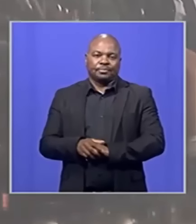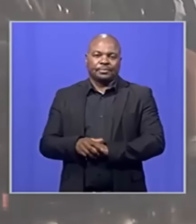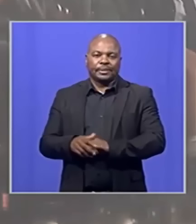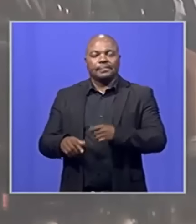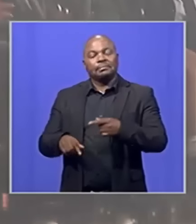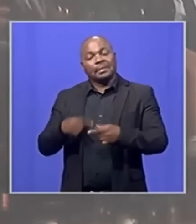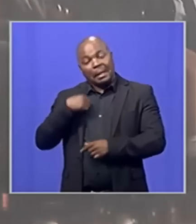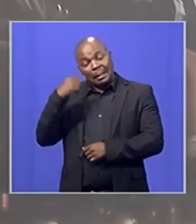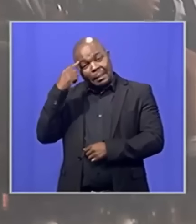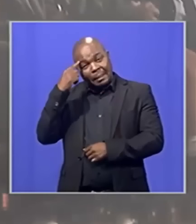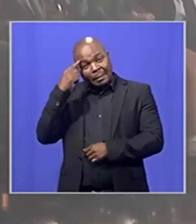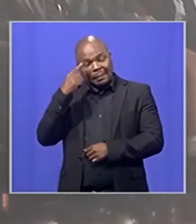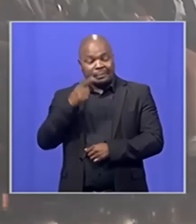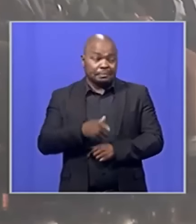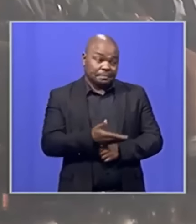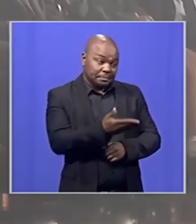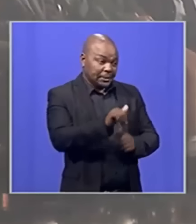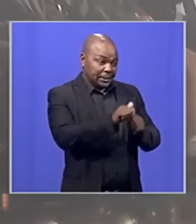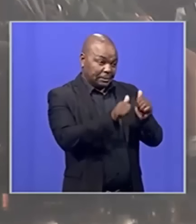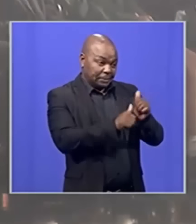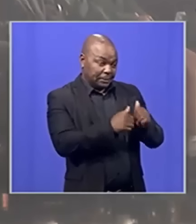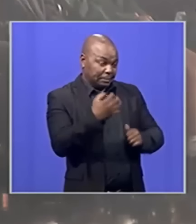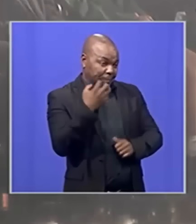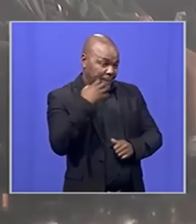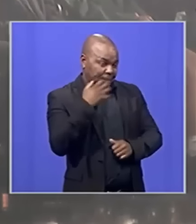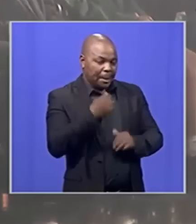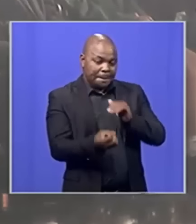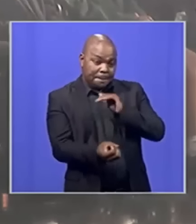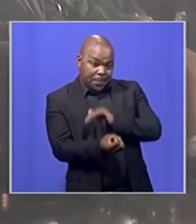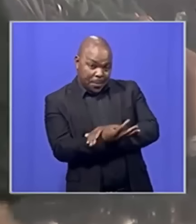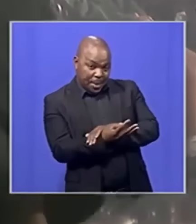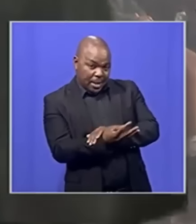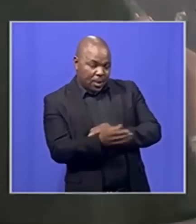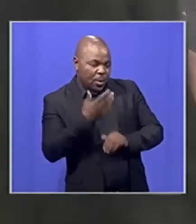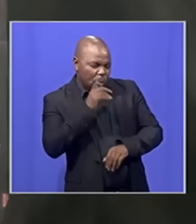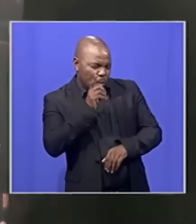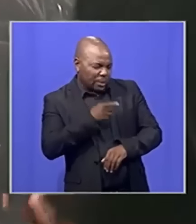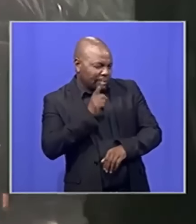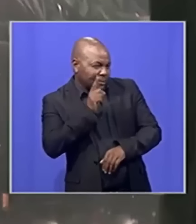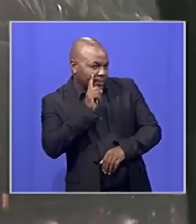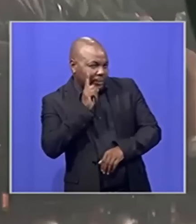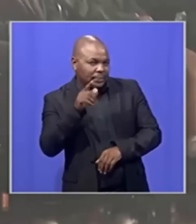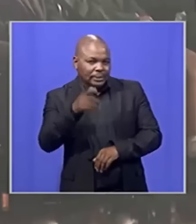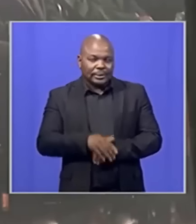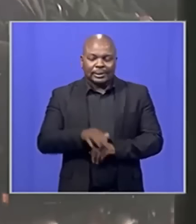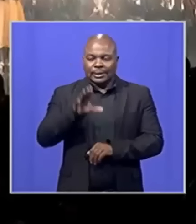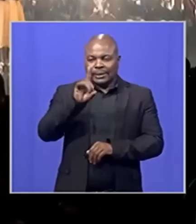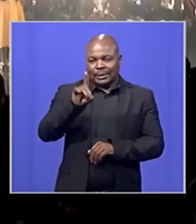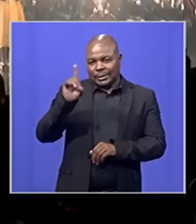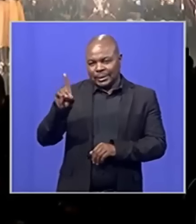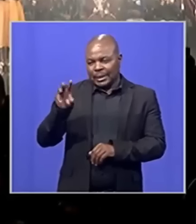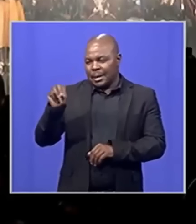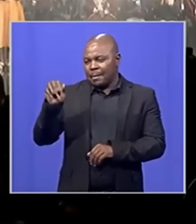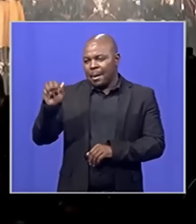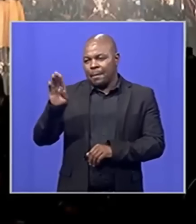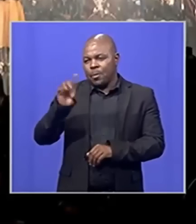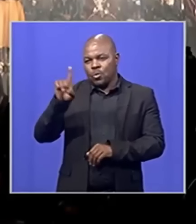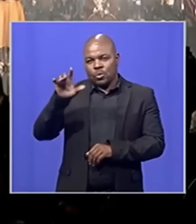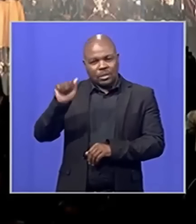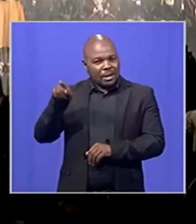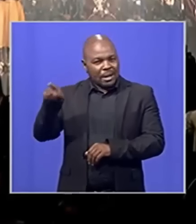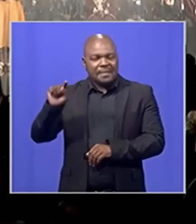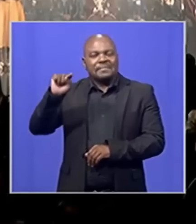And I think, Deputy Minister, I know that you love the Mpumalanga province. We need to see what's happening at DD Mabuza Comprehensive. First place, going